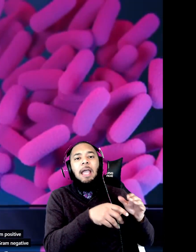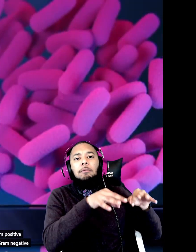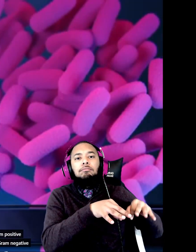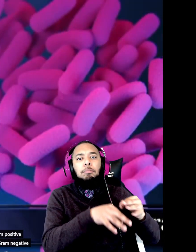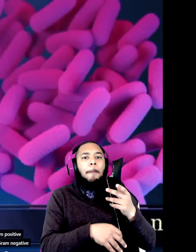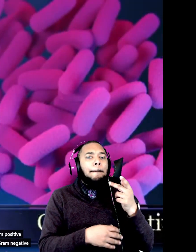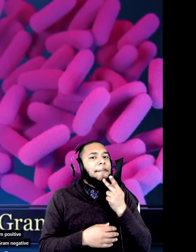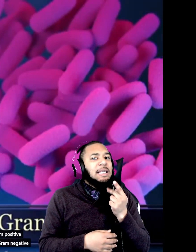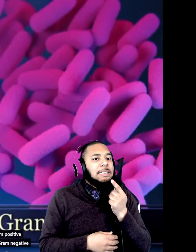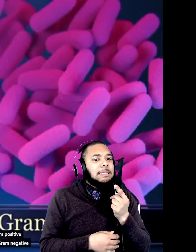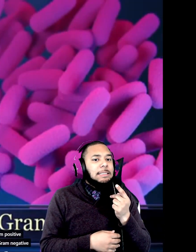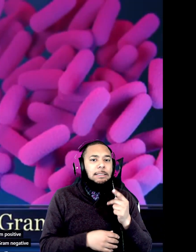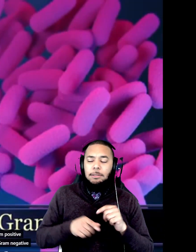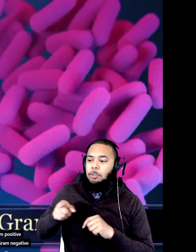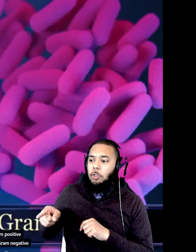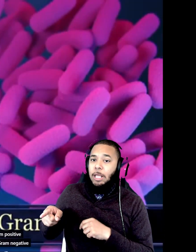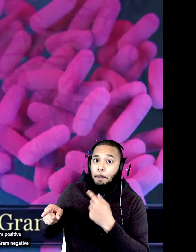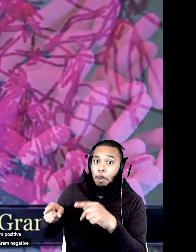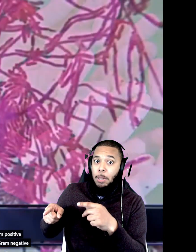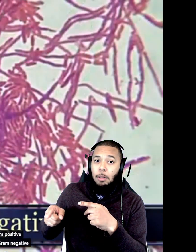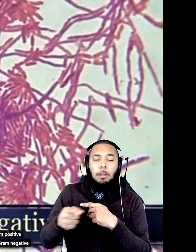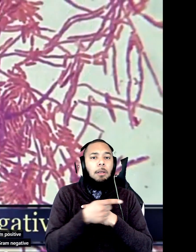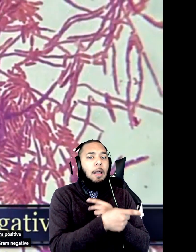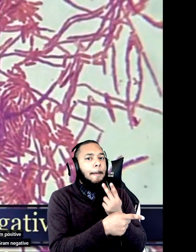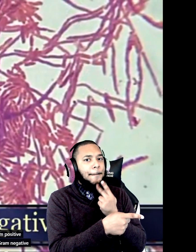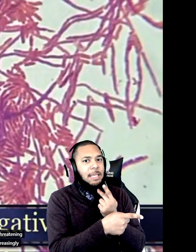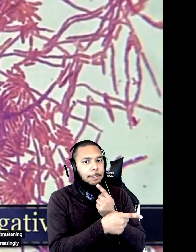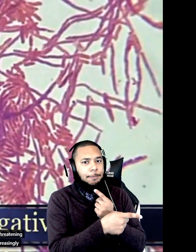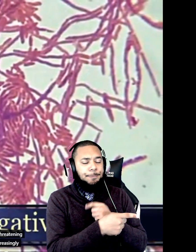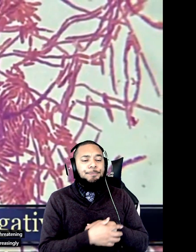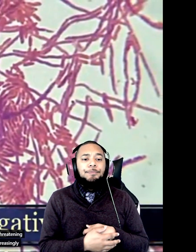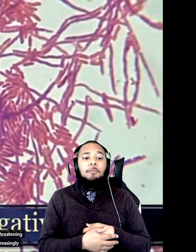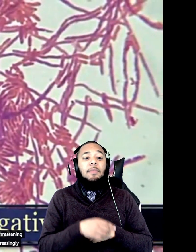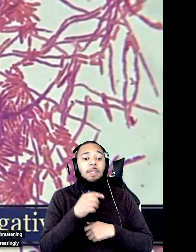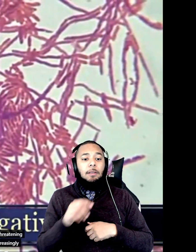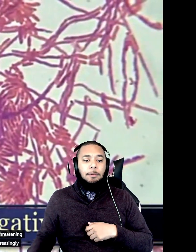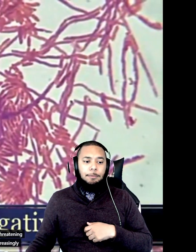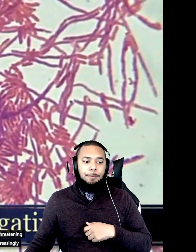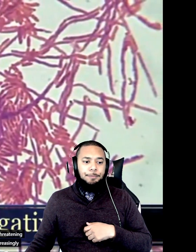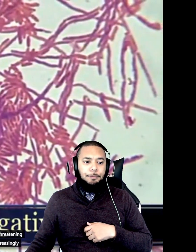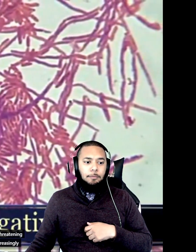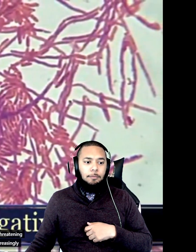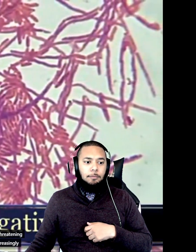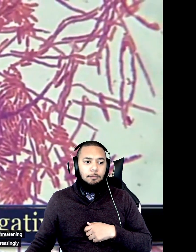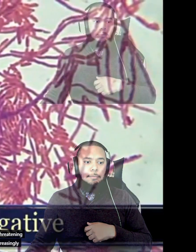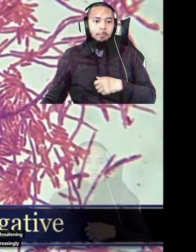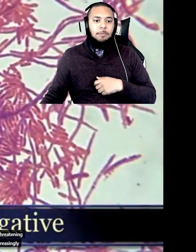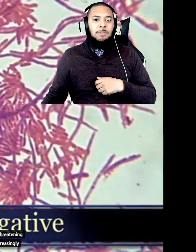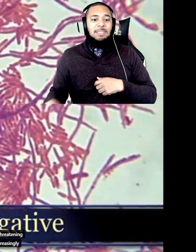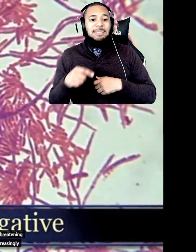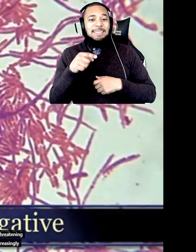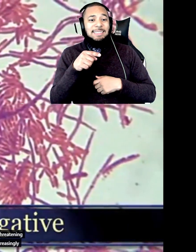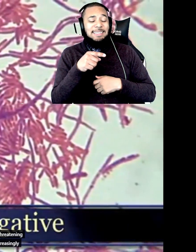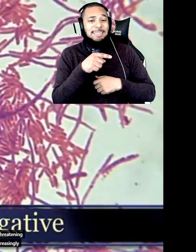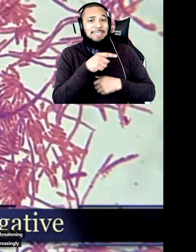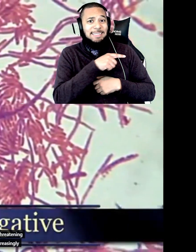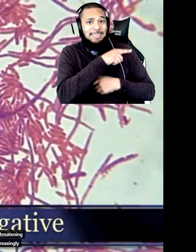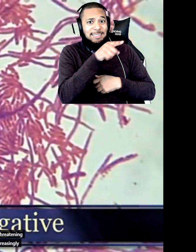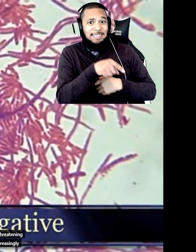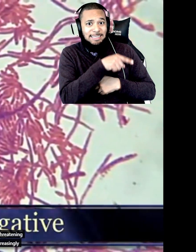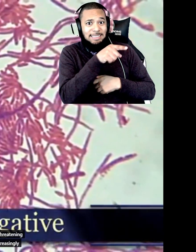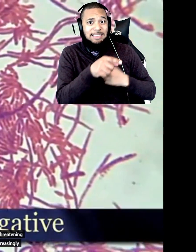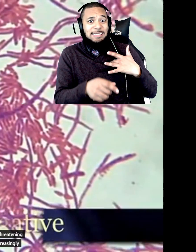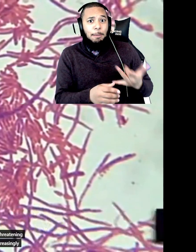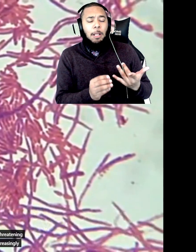gram-positive, purple; gram-negative, pink. Gram-negative bacteria tend to be more threatening as a bacteria.